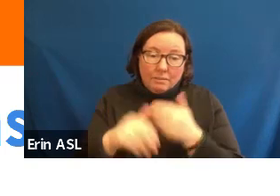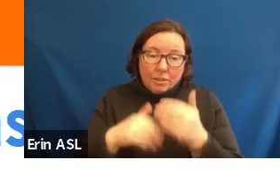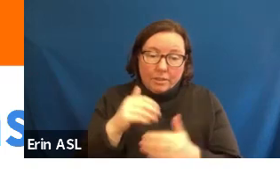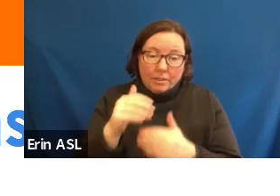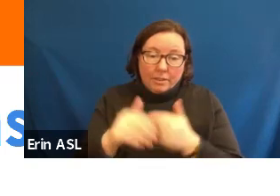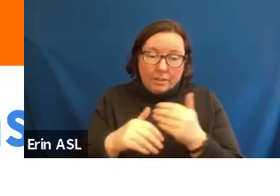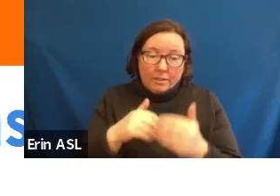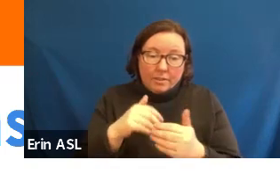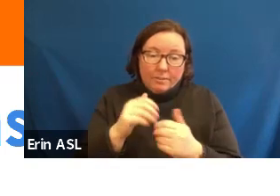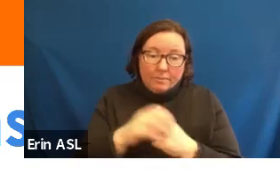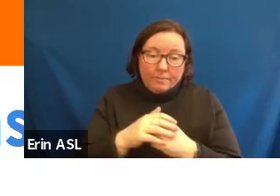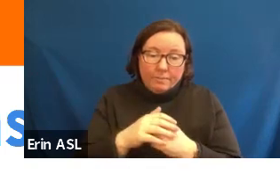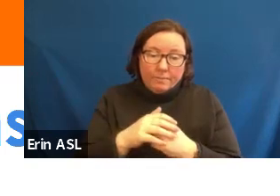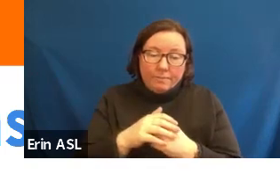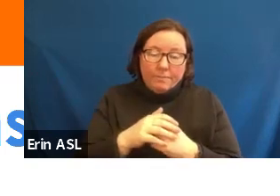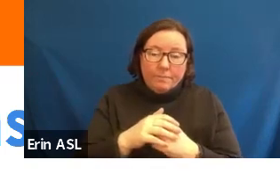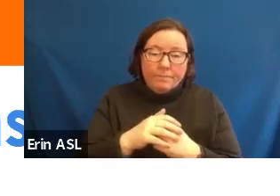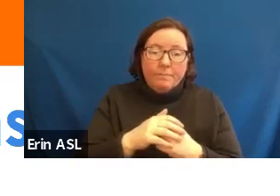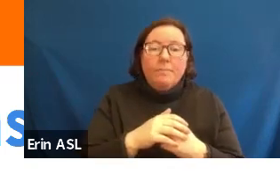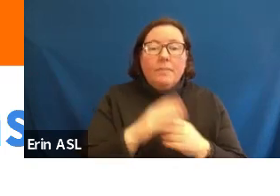basically like divisions of a city